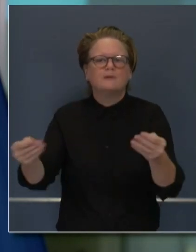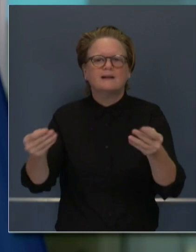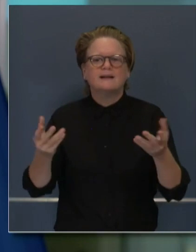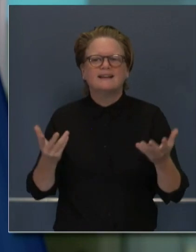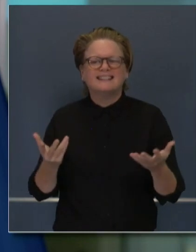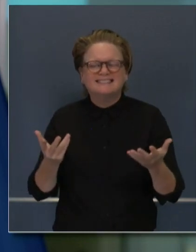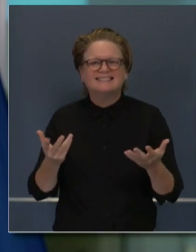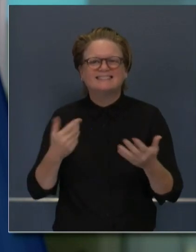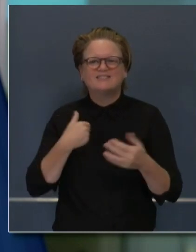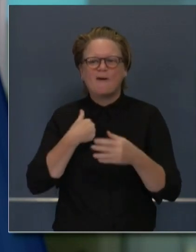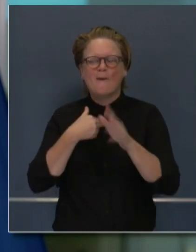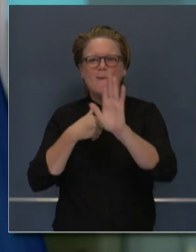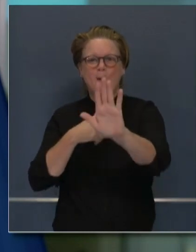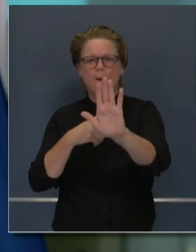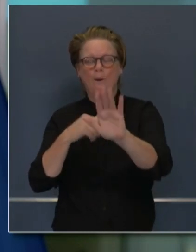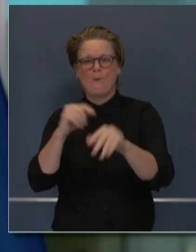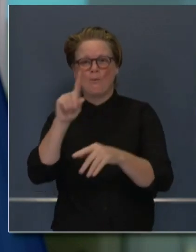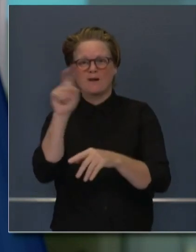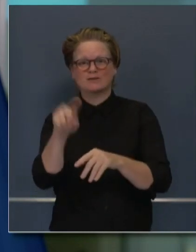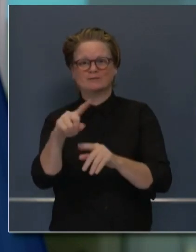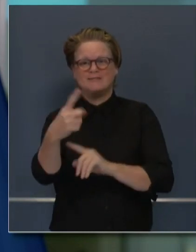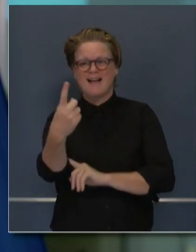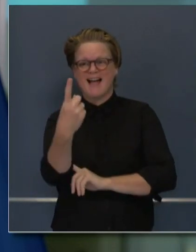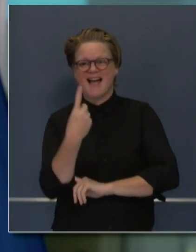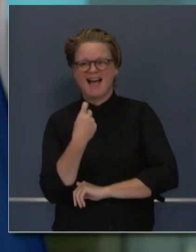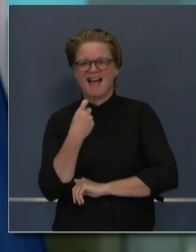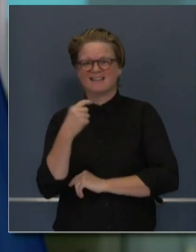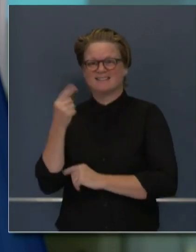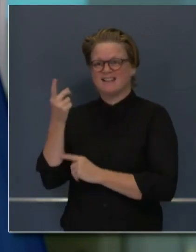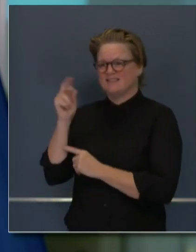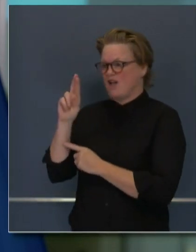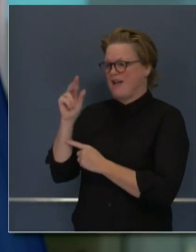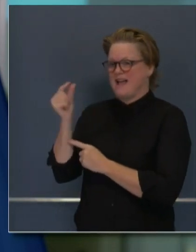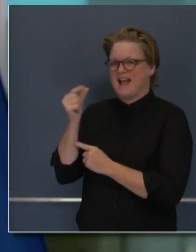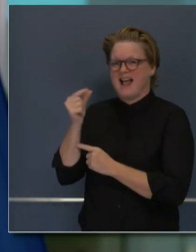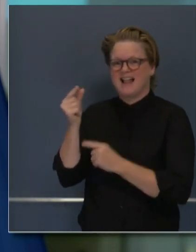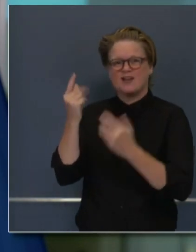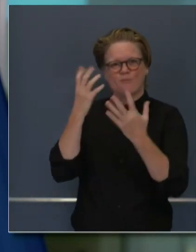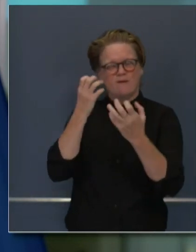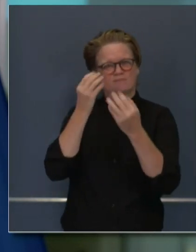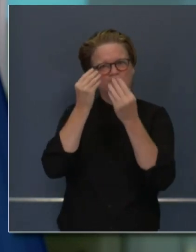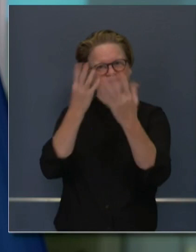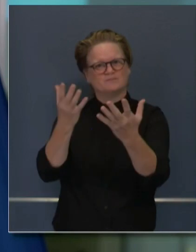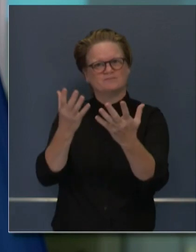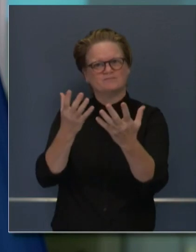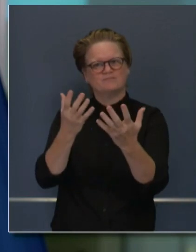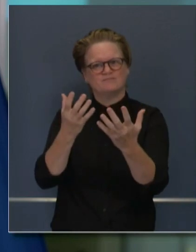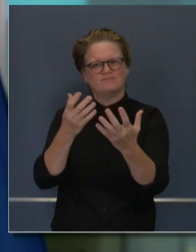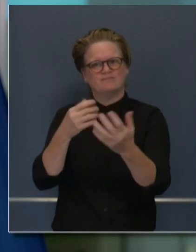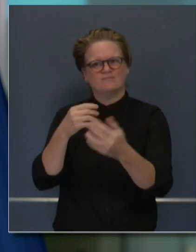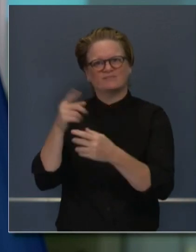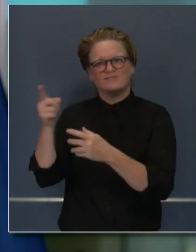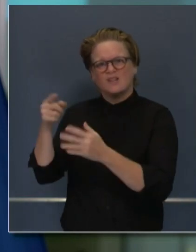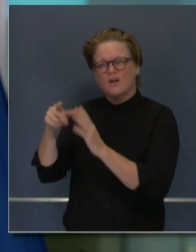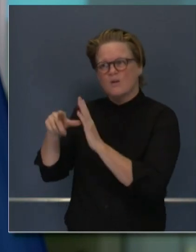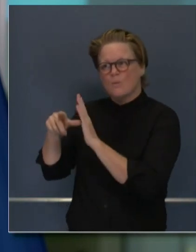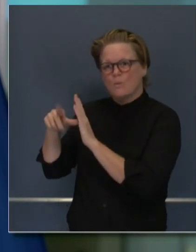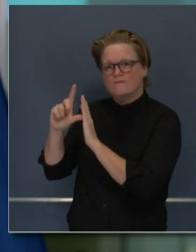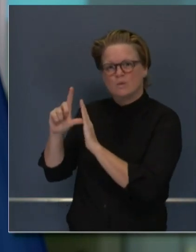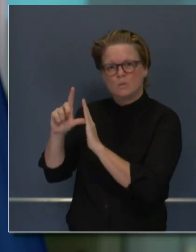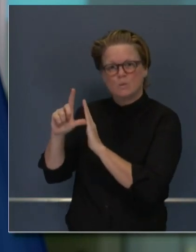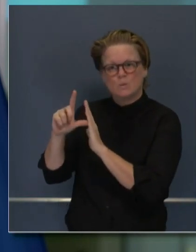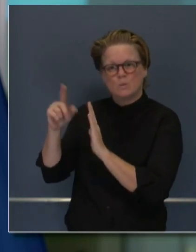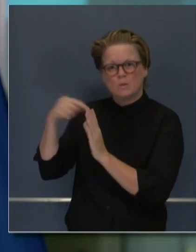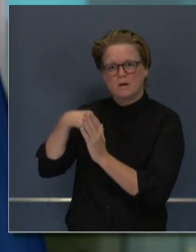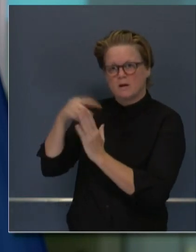was, Dr. Galley was talking about updating. I've reviewed the update. I signed off on it. And then we